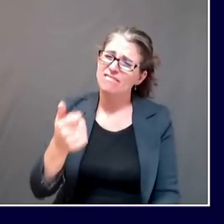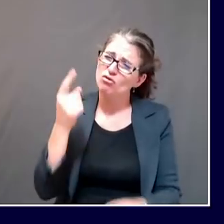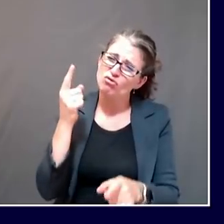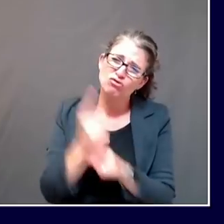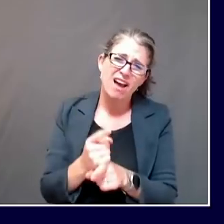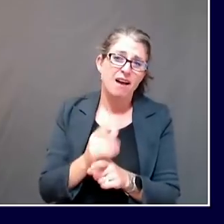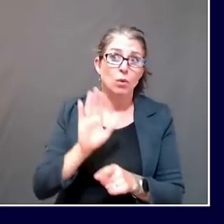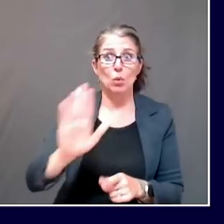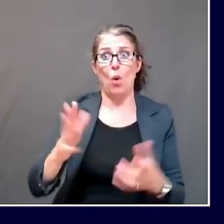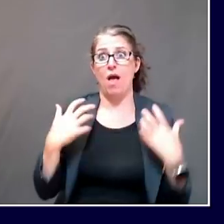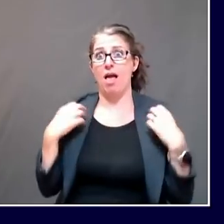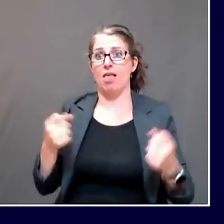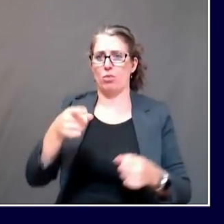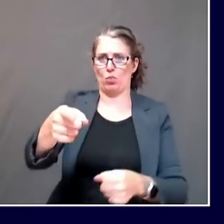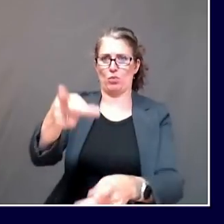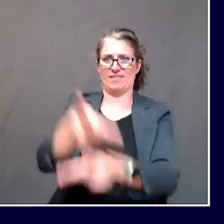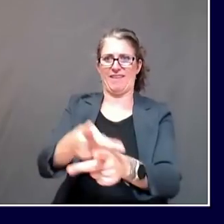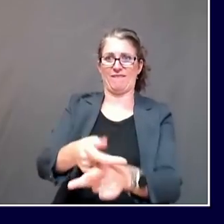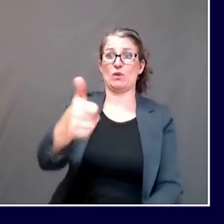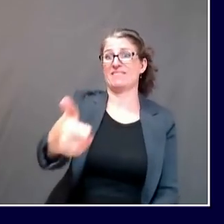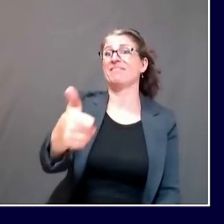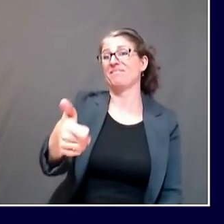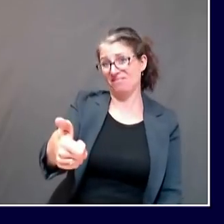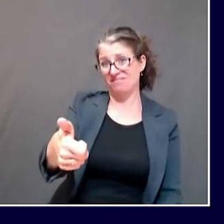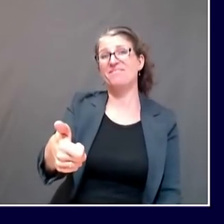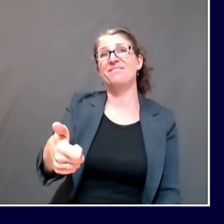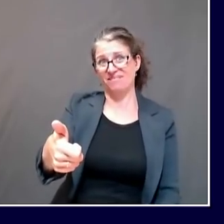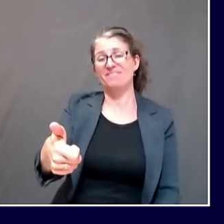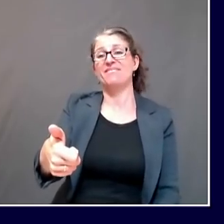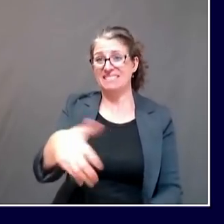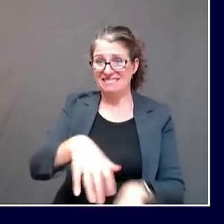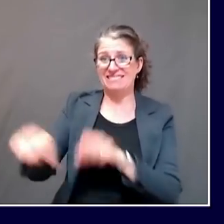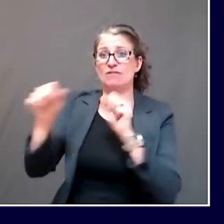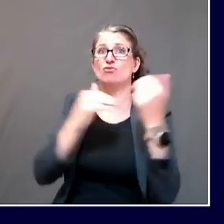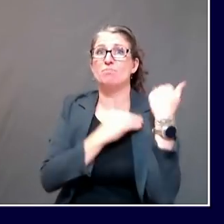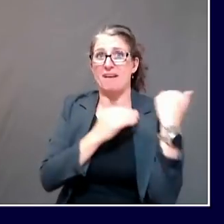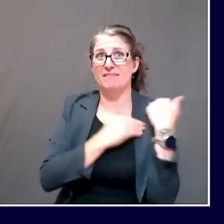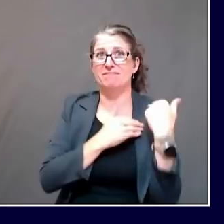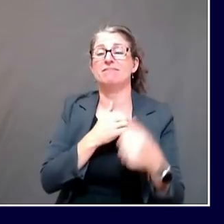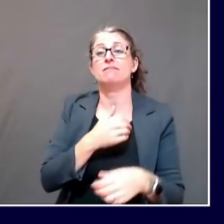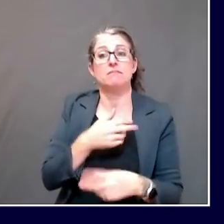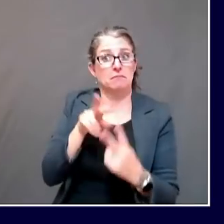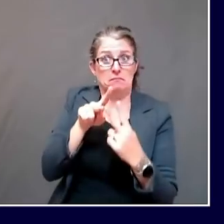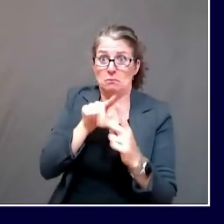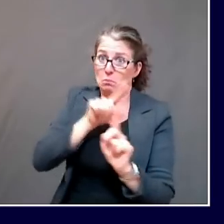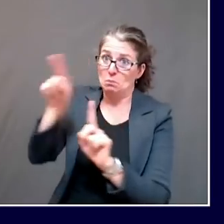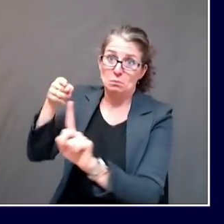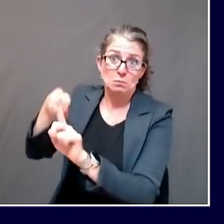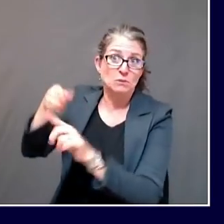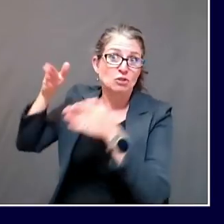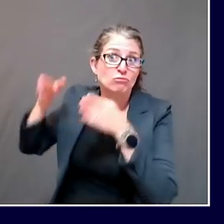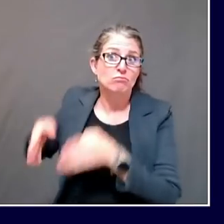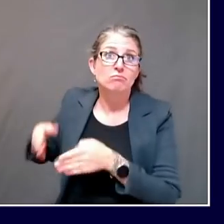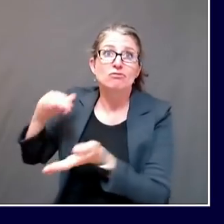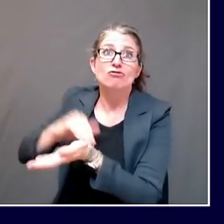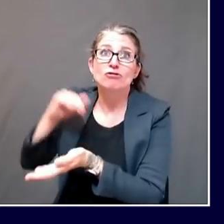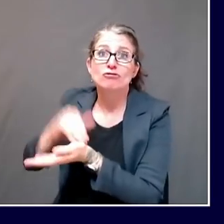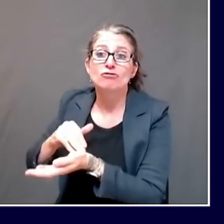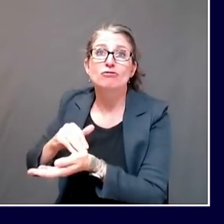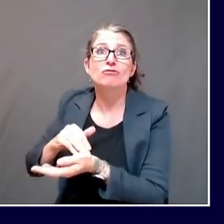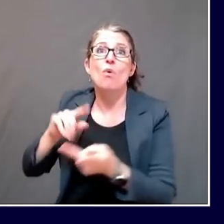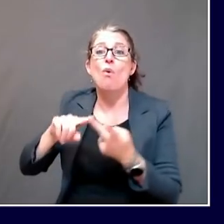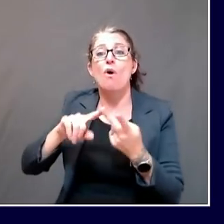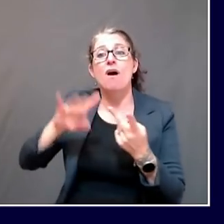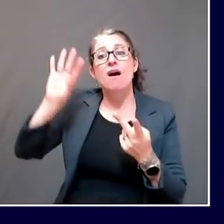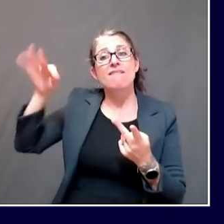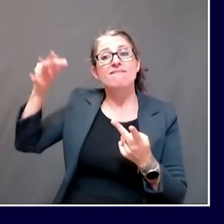a pharmacy or a federally qualified health center and go to get their flu vaccine in that manner. Whether it's done voluntarily